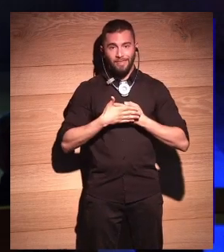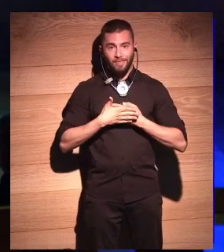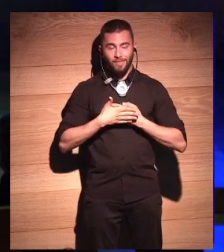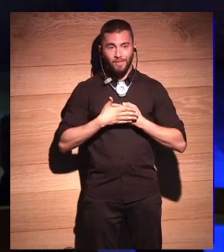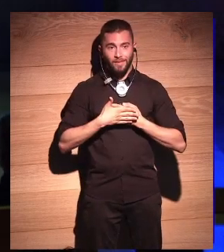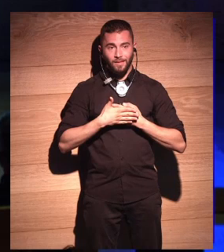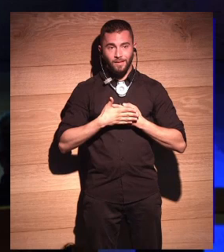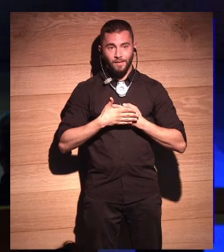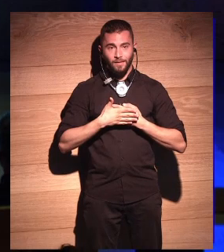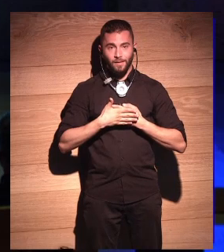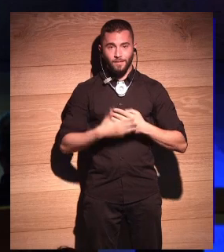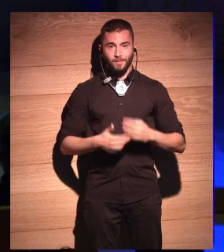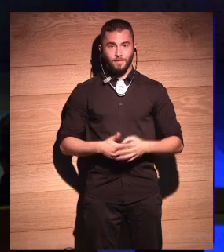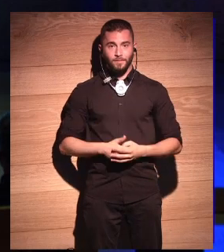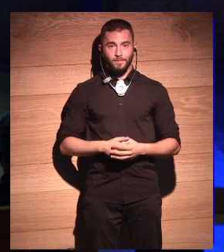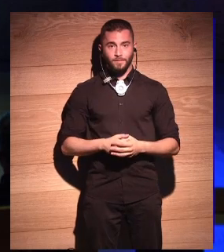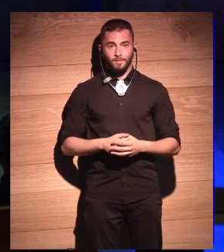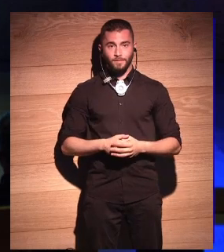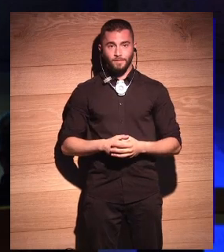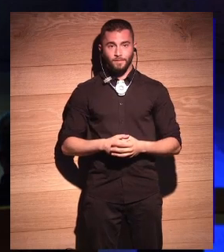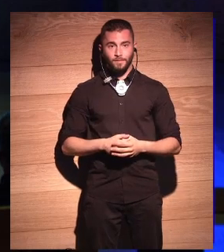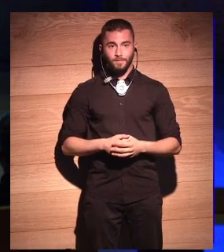I mean, I can play it without the visuals, I guess.